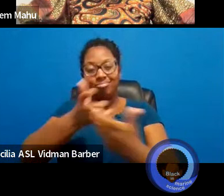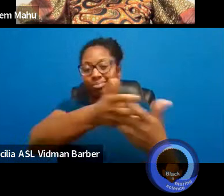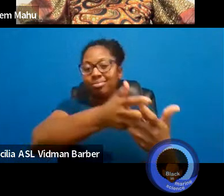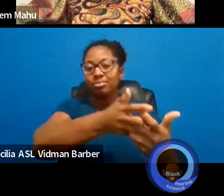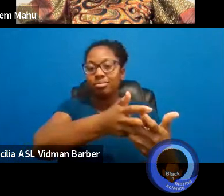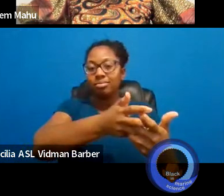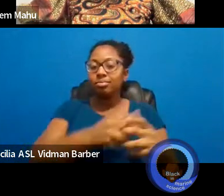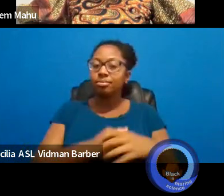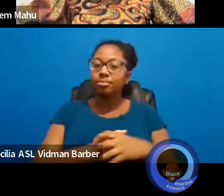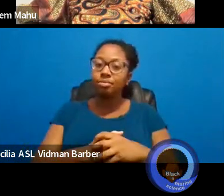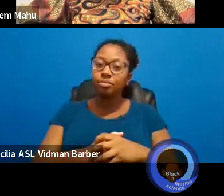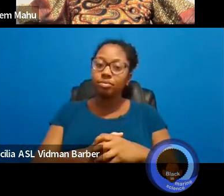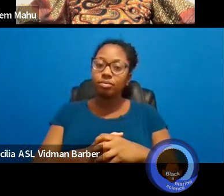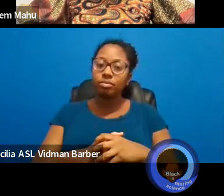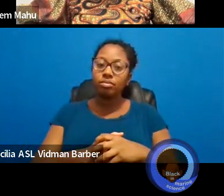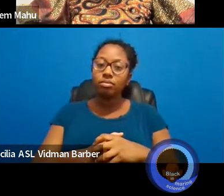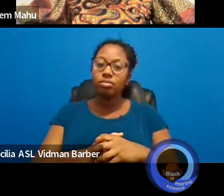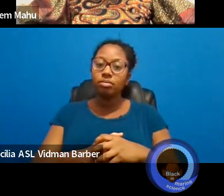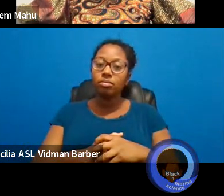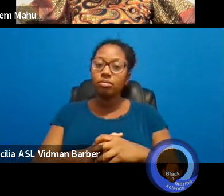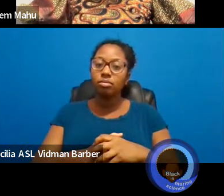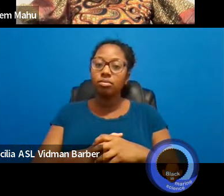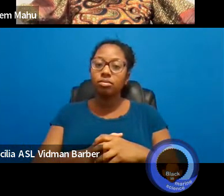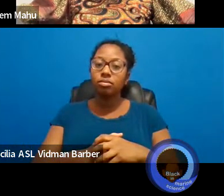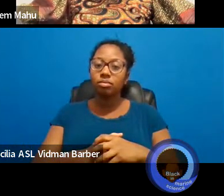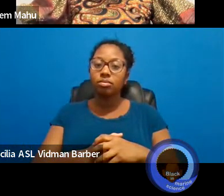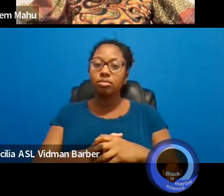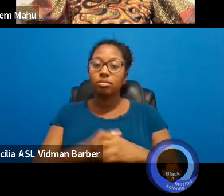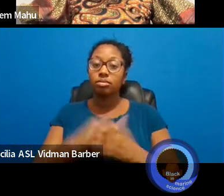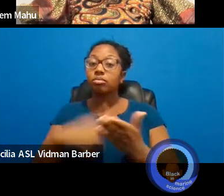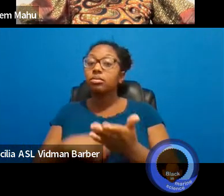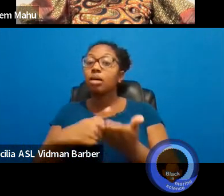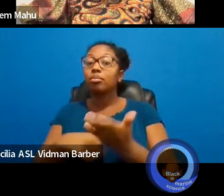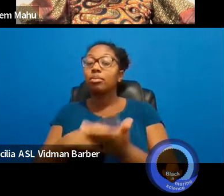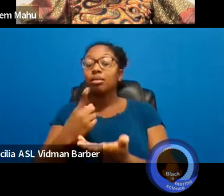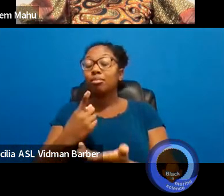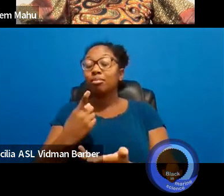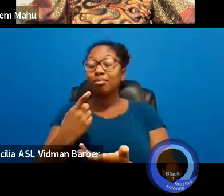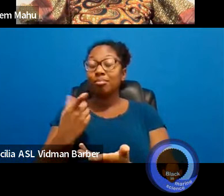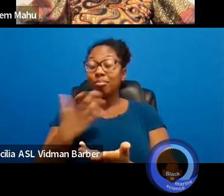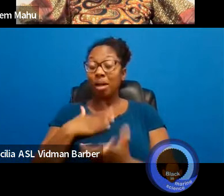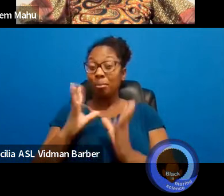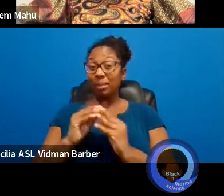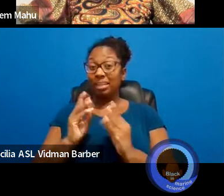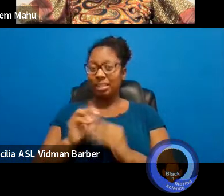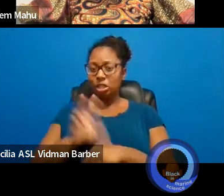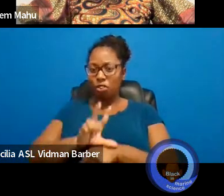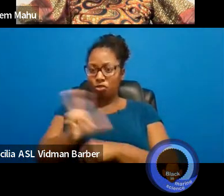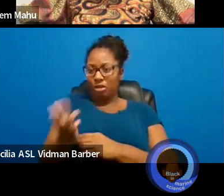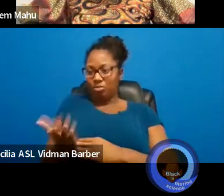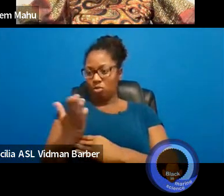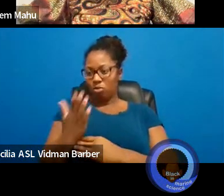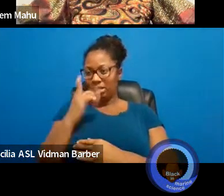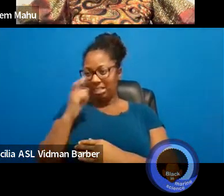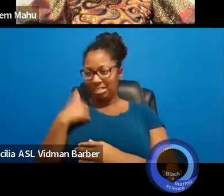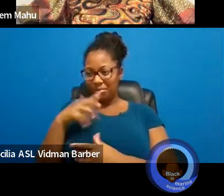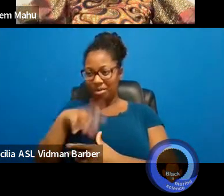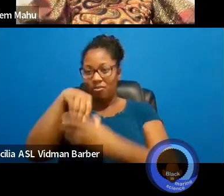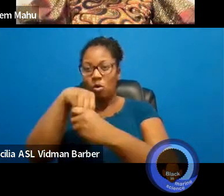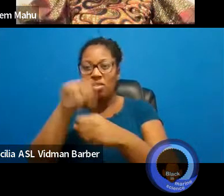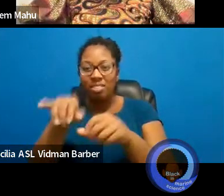had there are times when I've had meetings at 3 a.m. because I'm part of this network